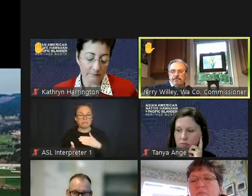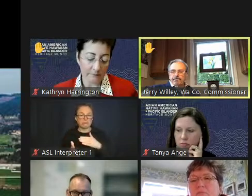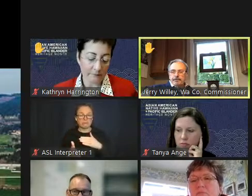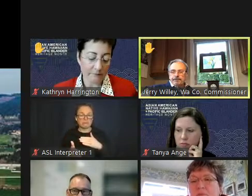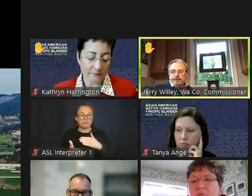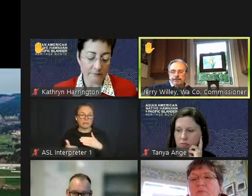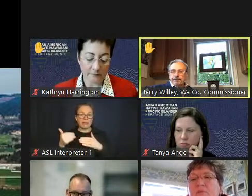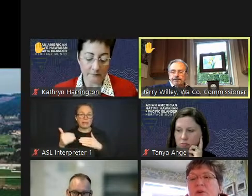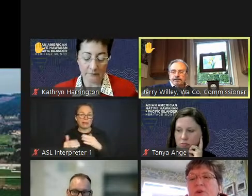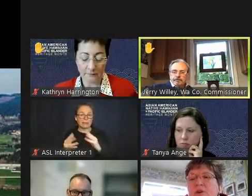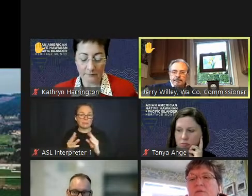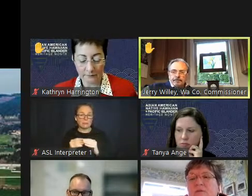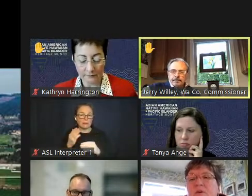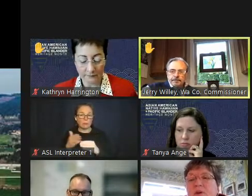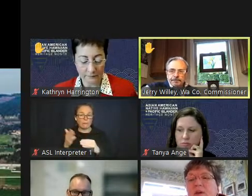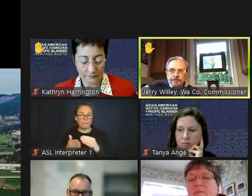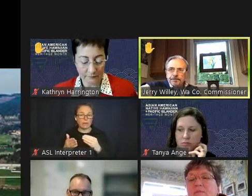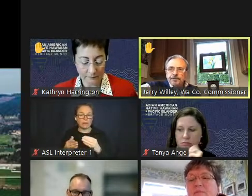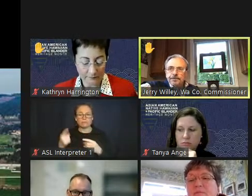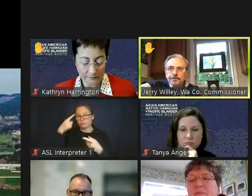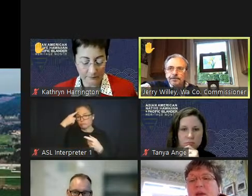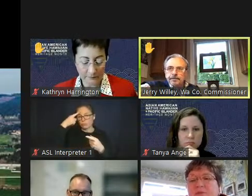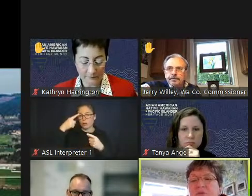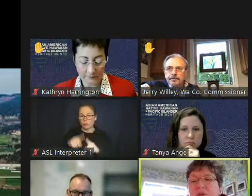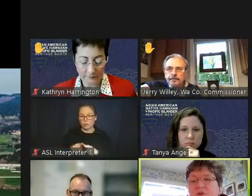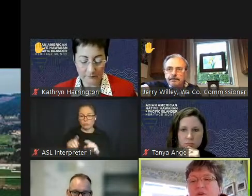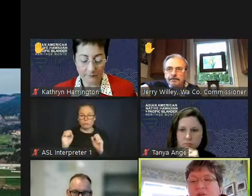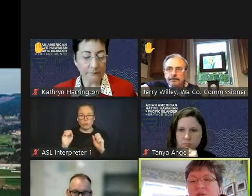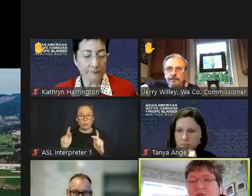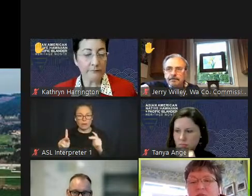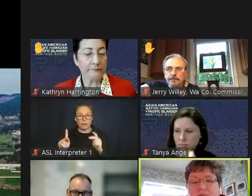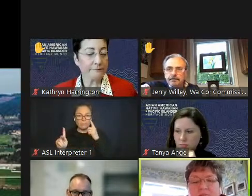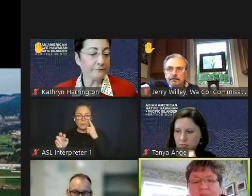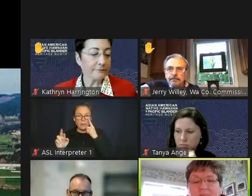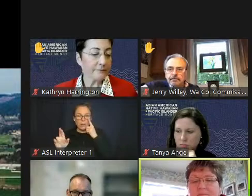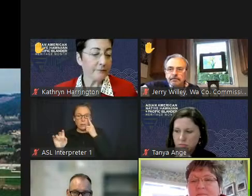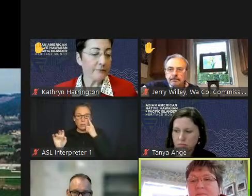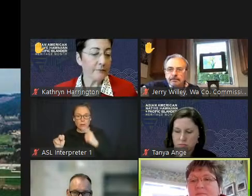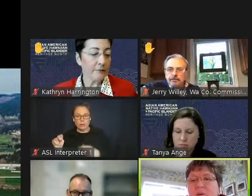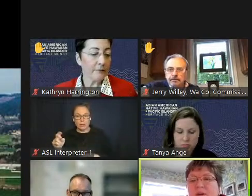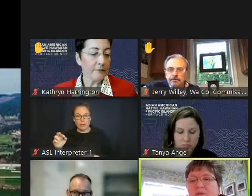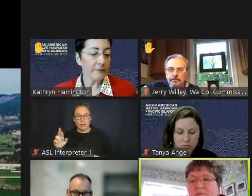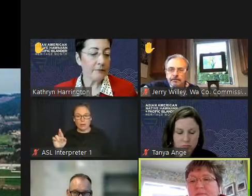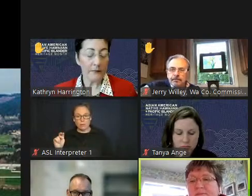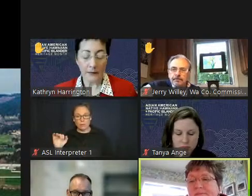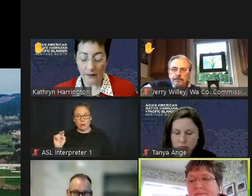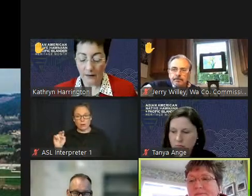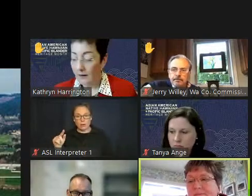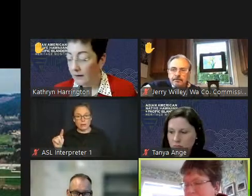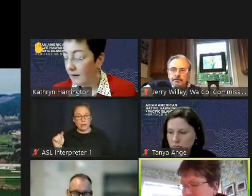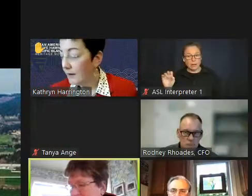meeting. Agreed. Okay. Catherine Harrington, comment?